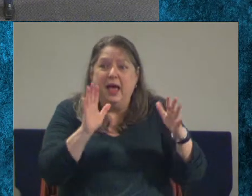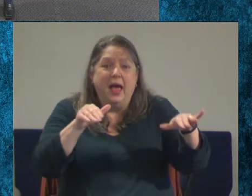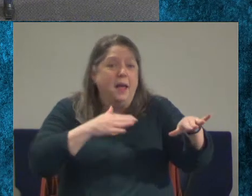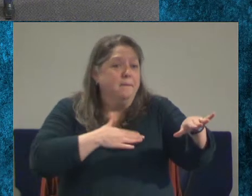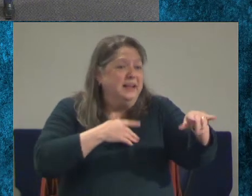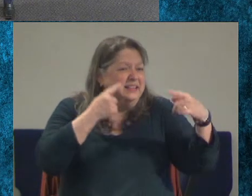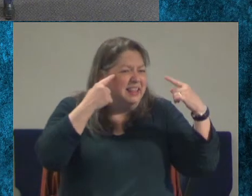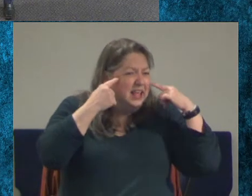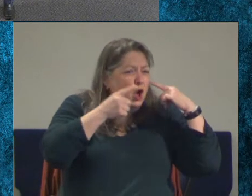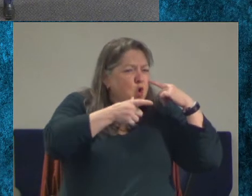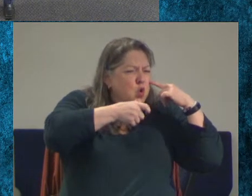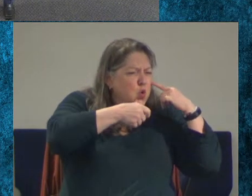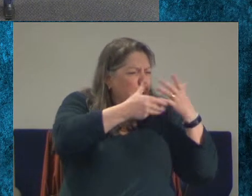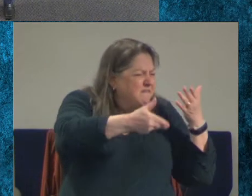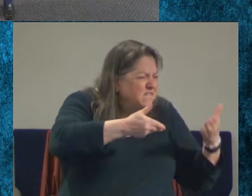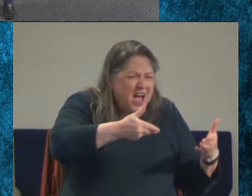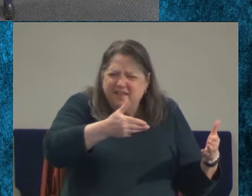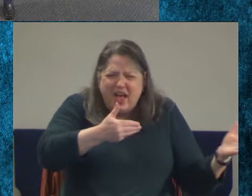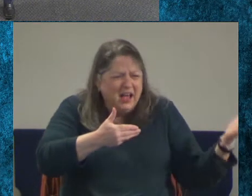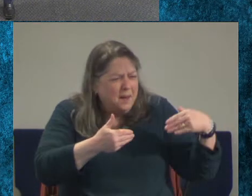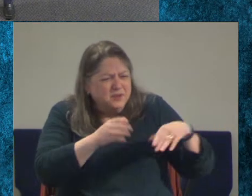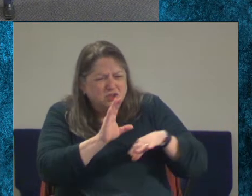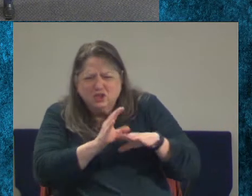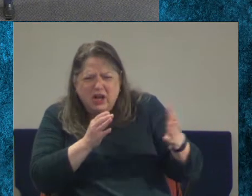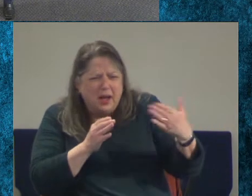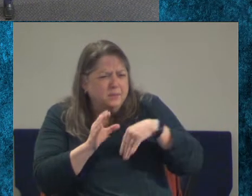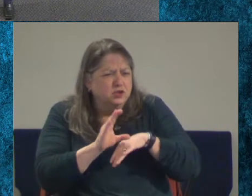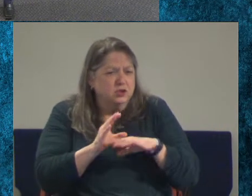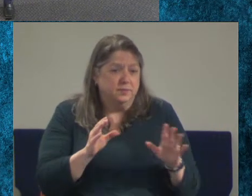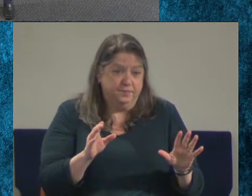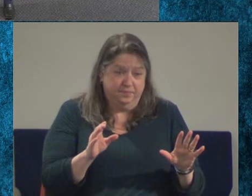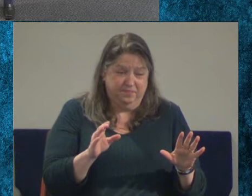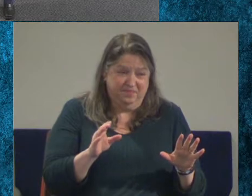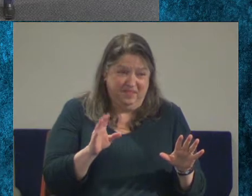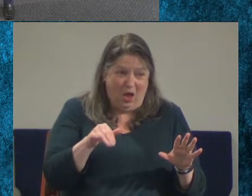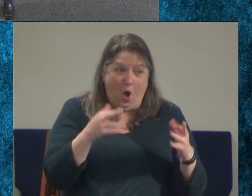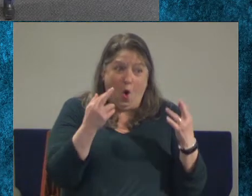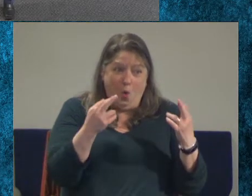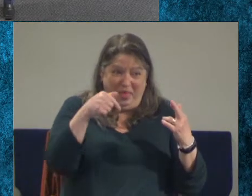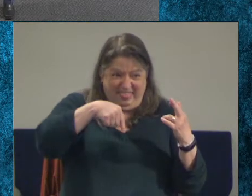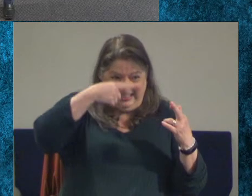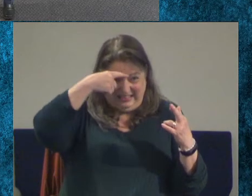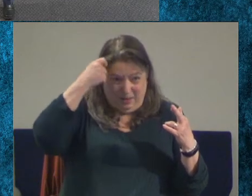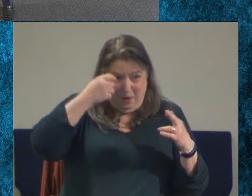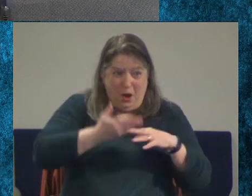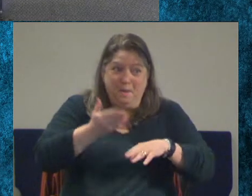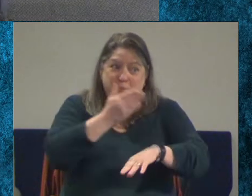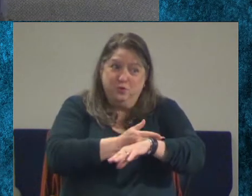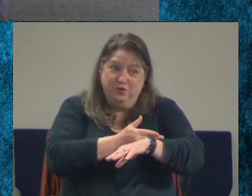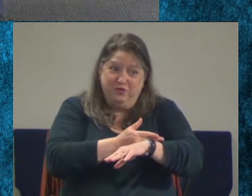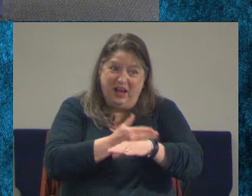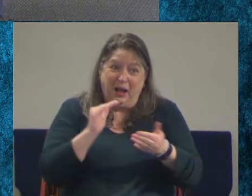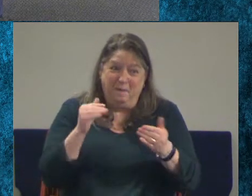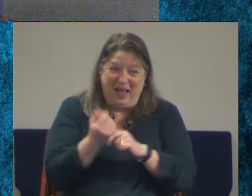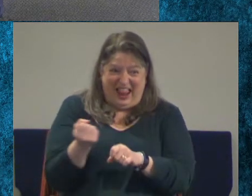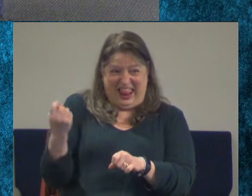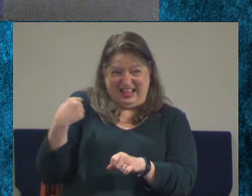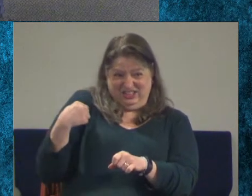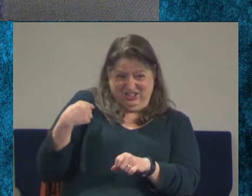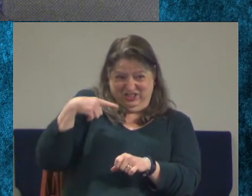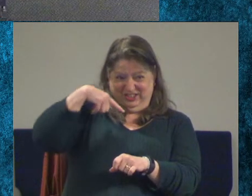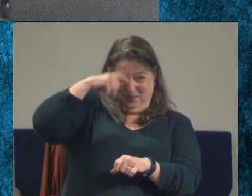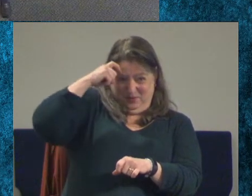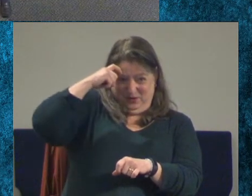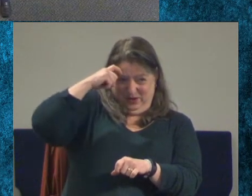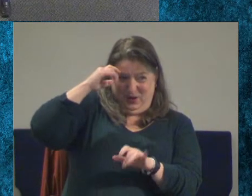we praise God for the warmer weather. We're hoping for a better summer than last summer. Amen. We're hoping for a better outcome. So, okay,